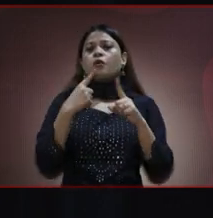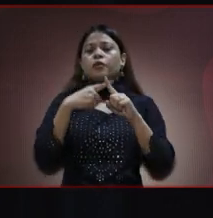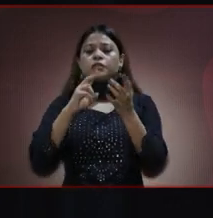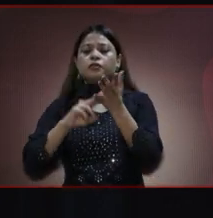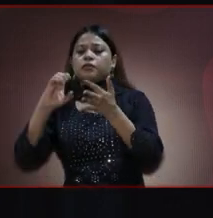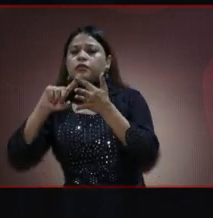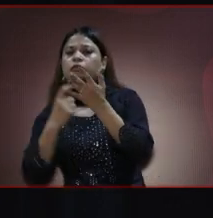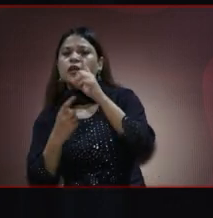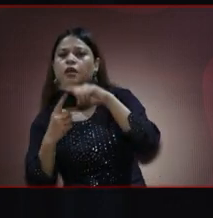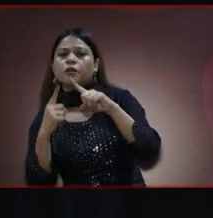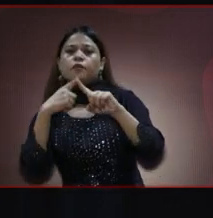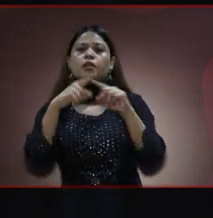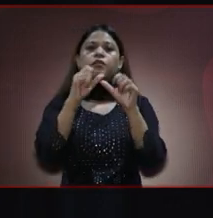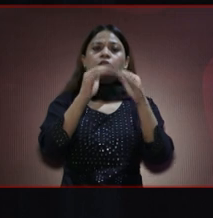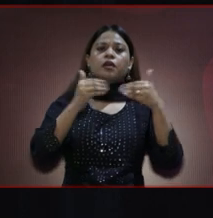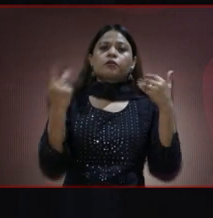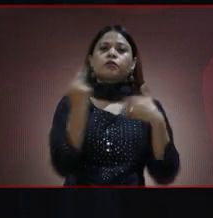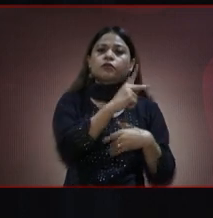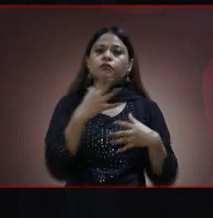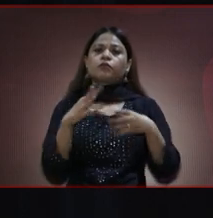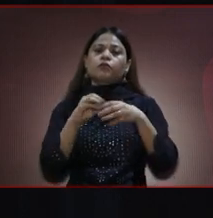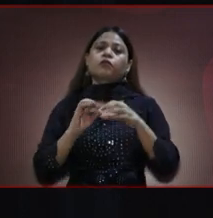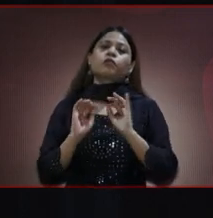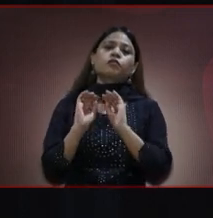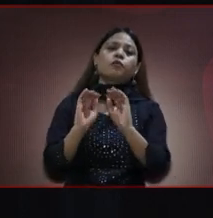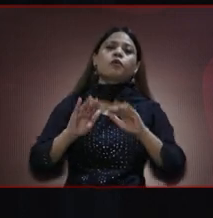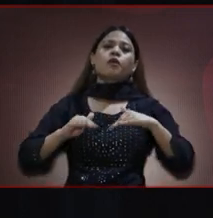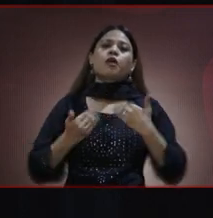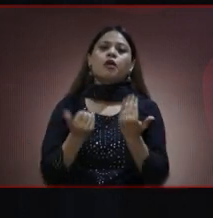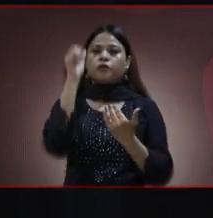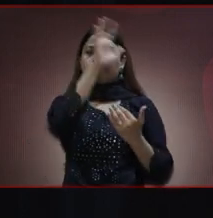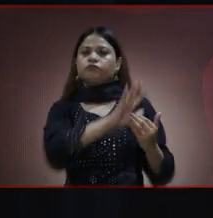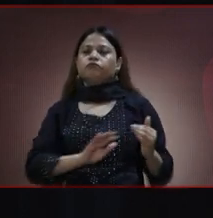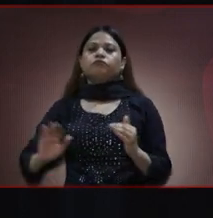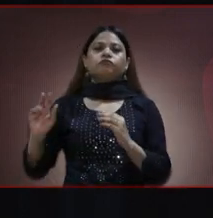NCERT and Amazon India will support India's learning journey.